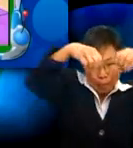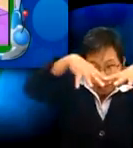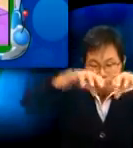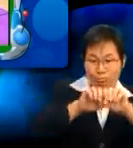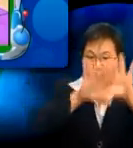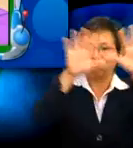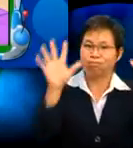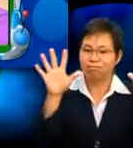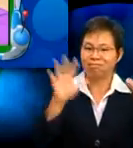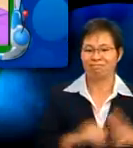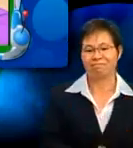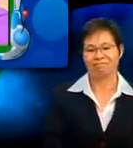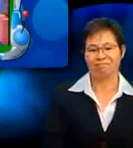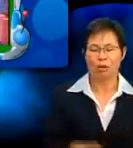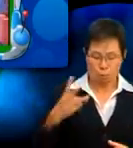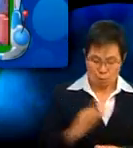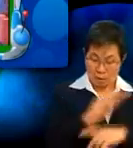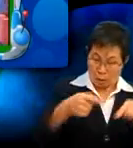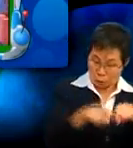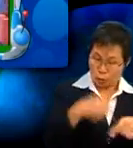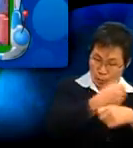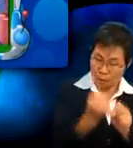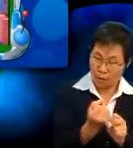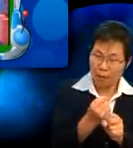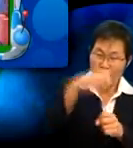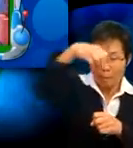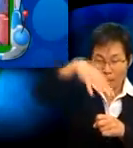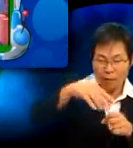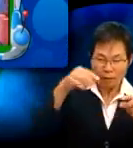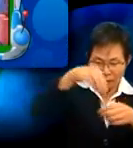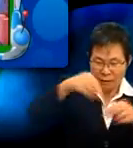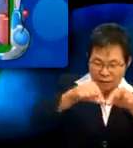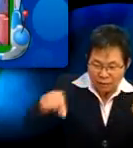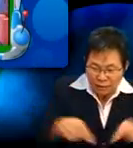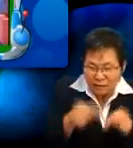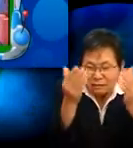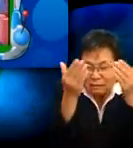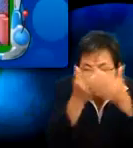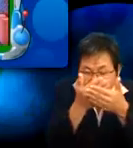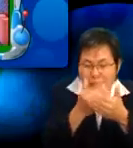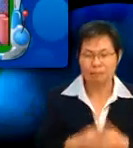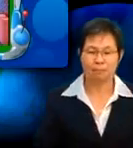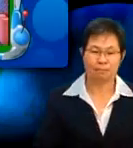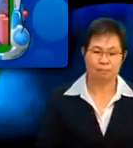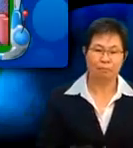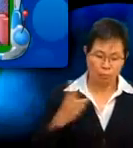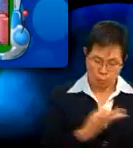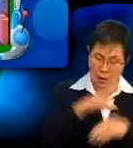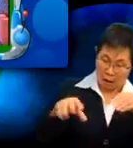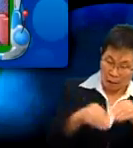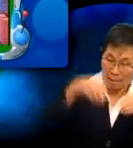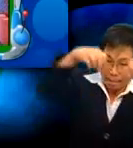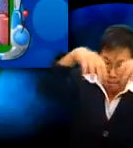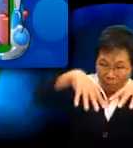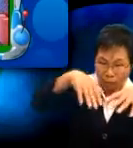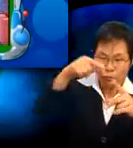is brighter. We can also make the bulb in a circuit dimmer. We add